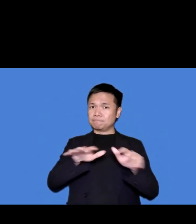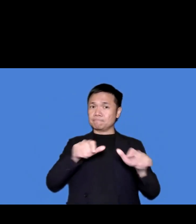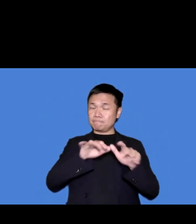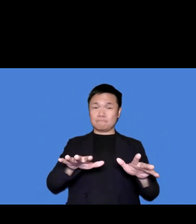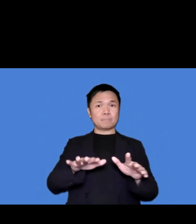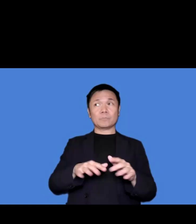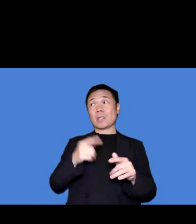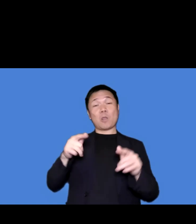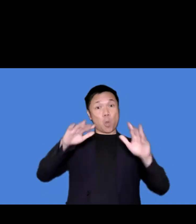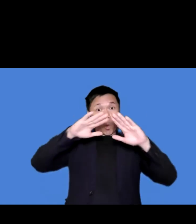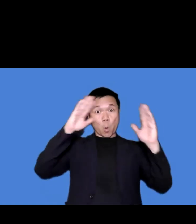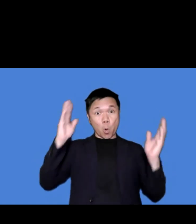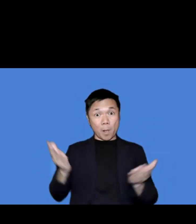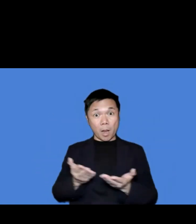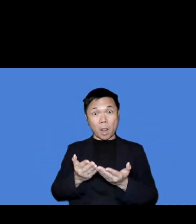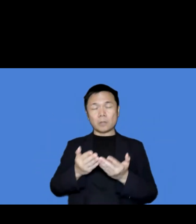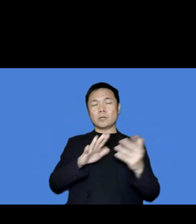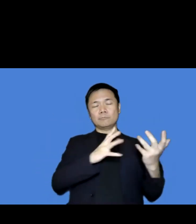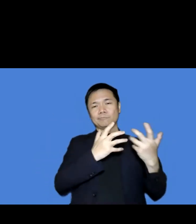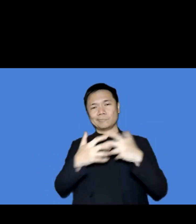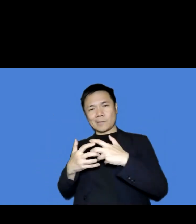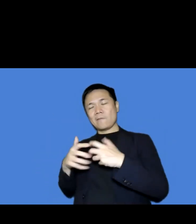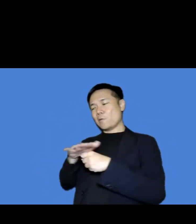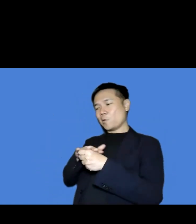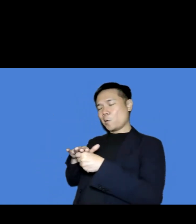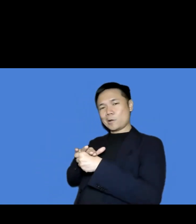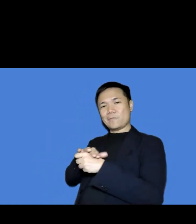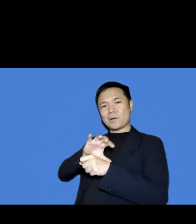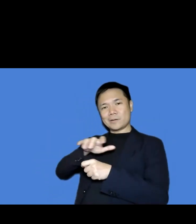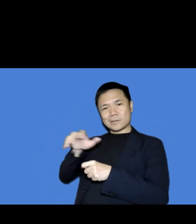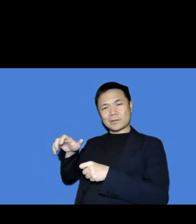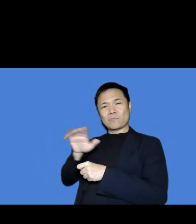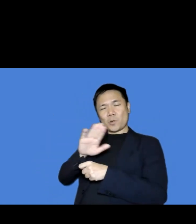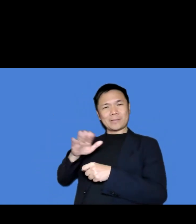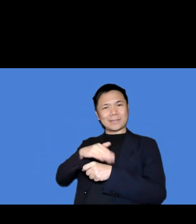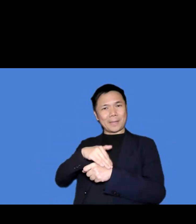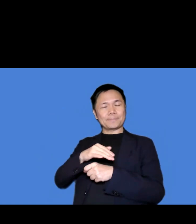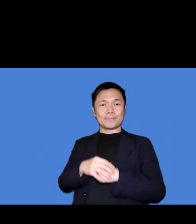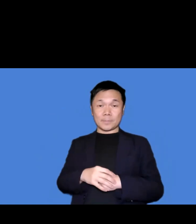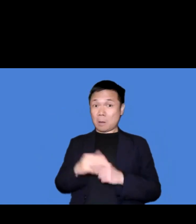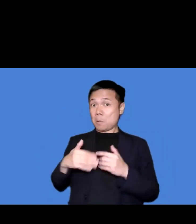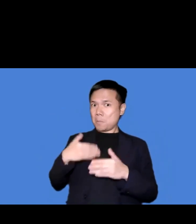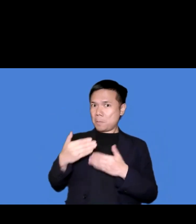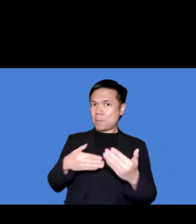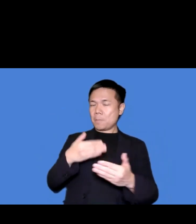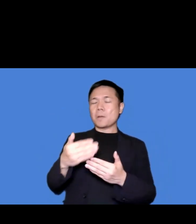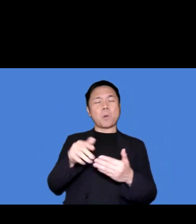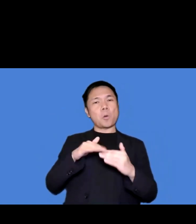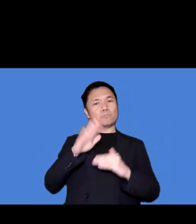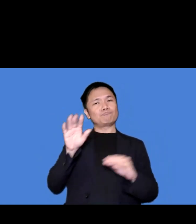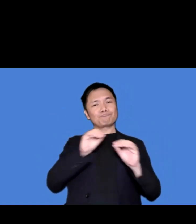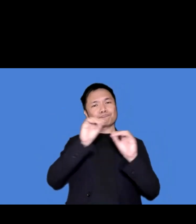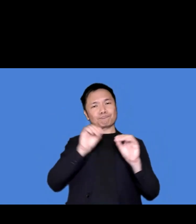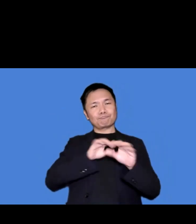them globally, we are trying to localize them to regional time zones. So we will continue to do these